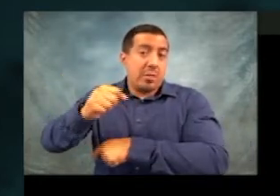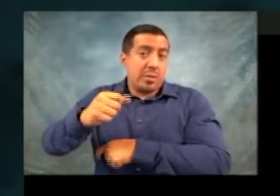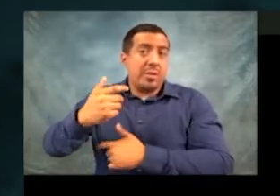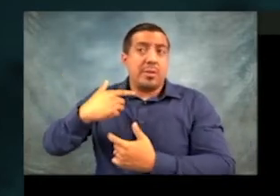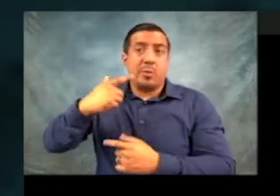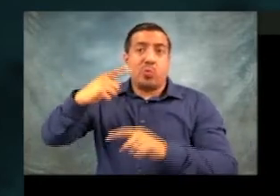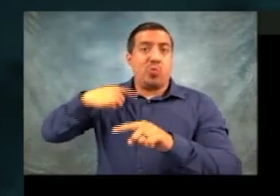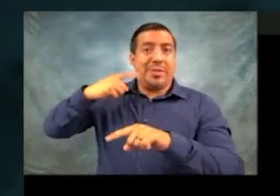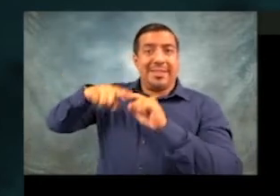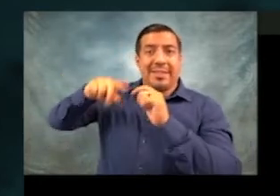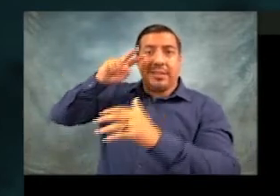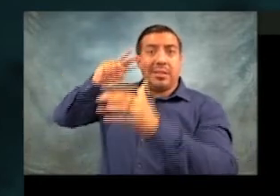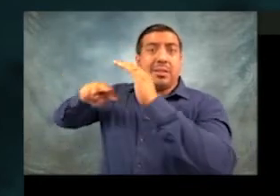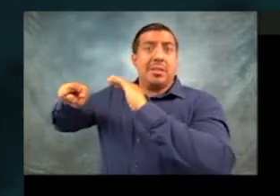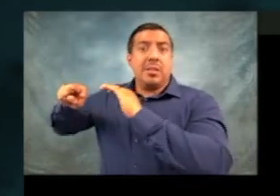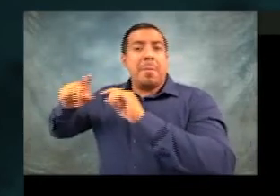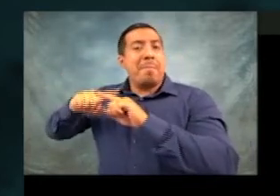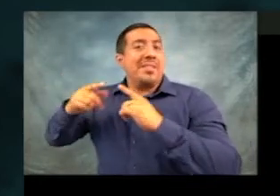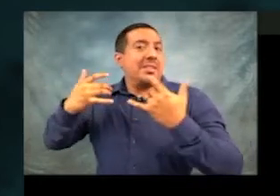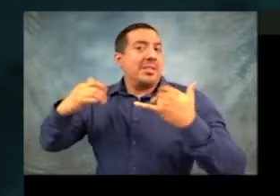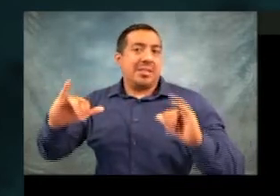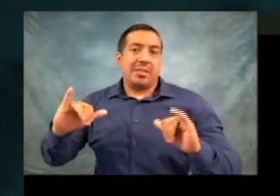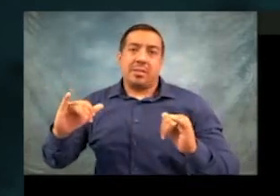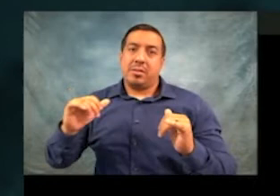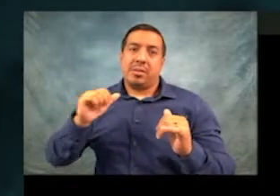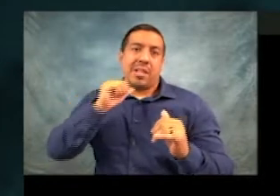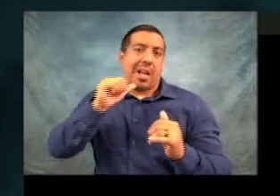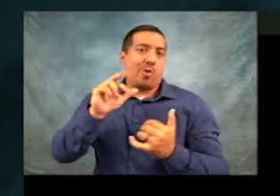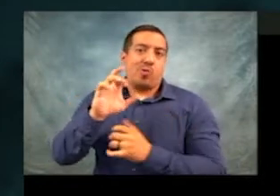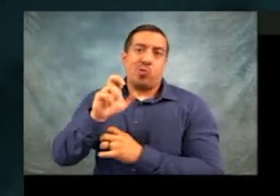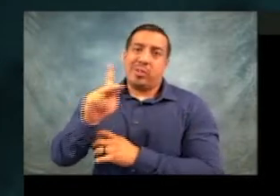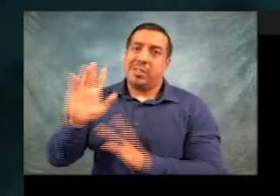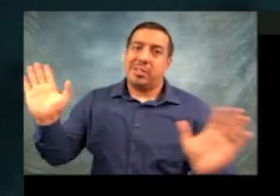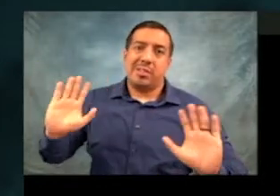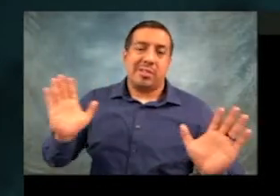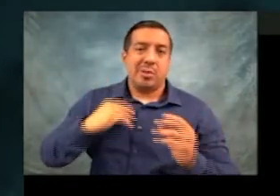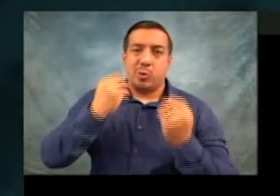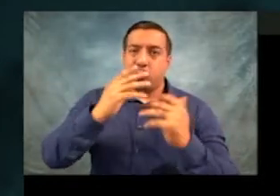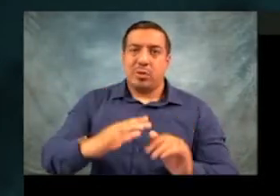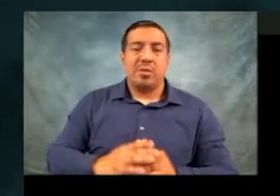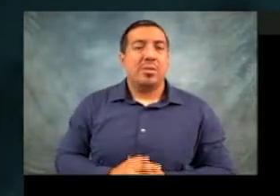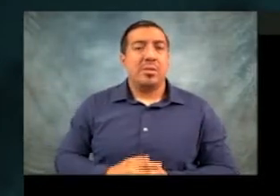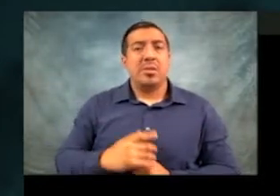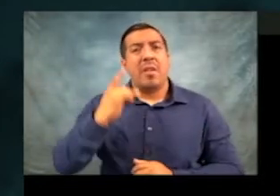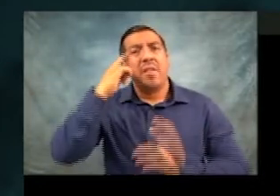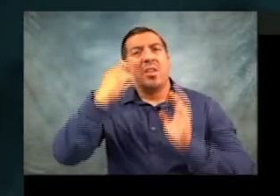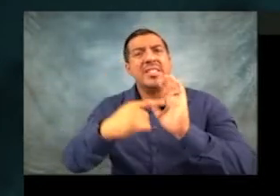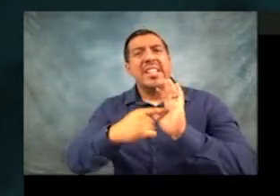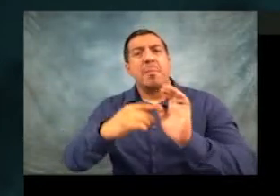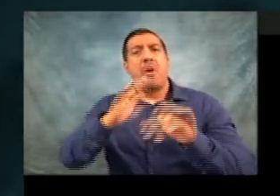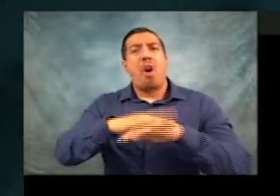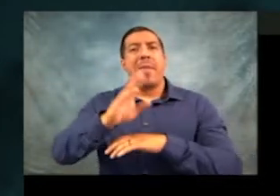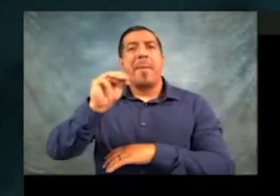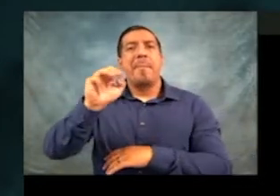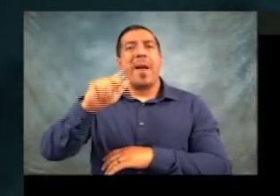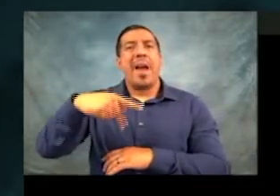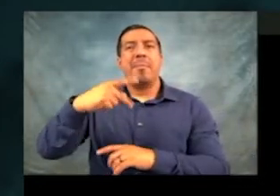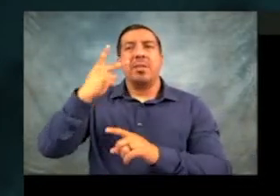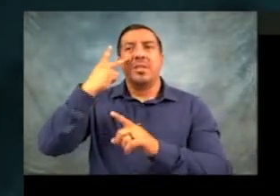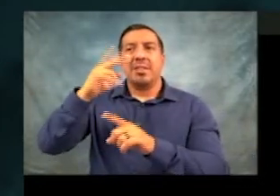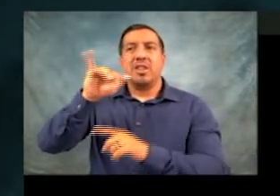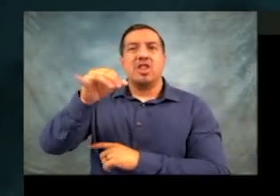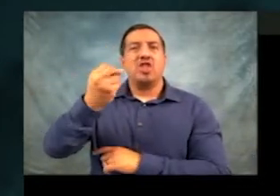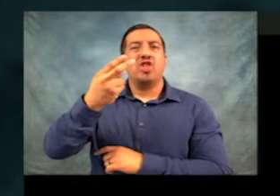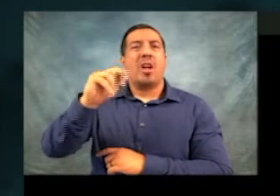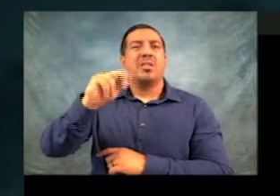really force us to do things that way. Because if you look at, for example, this little area on the map called Johnson